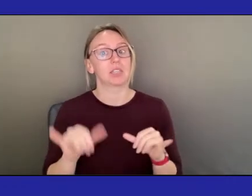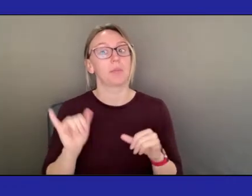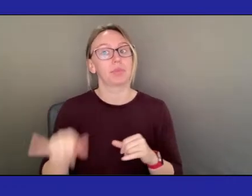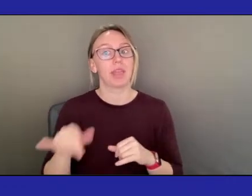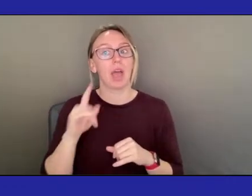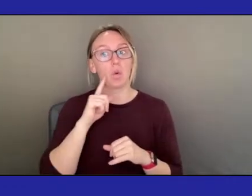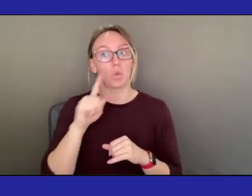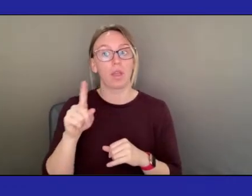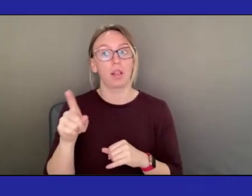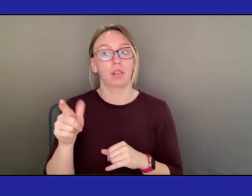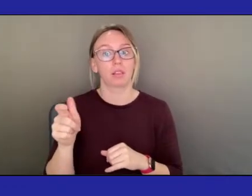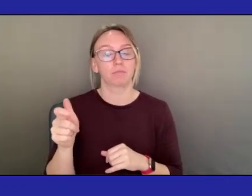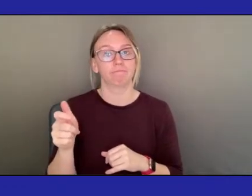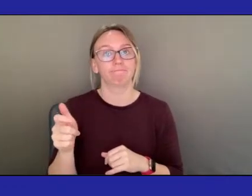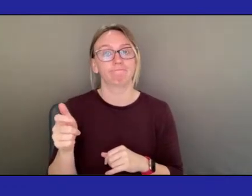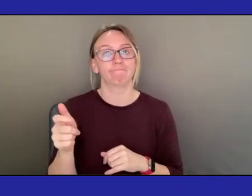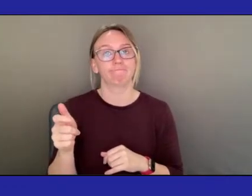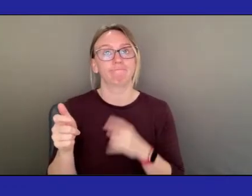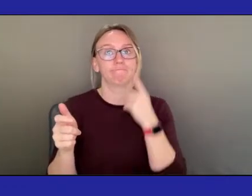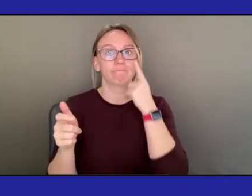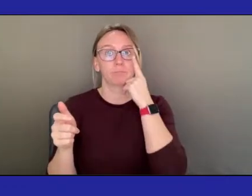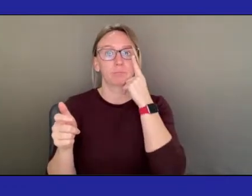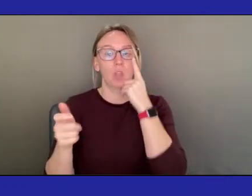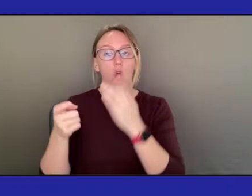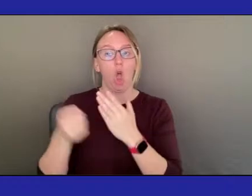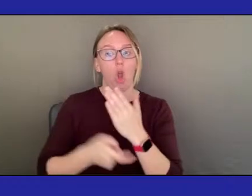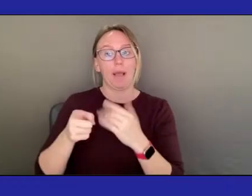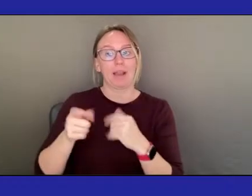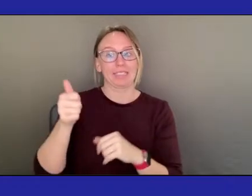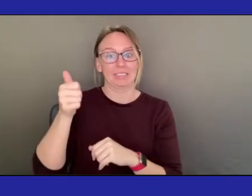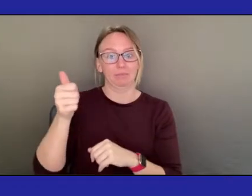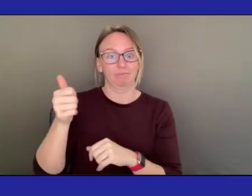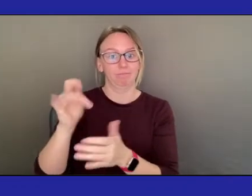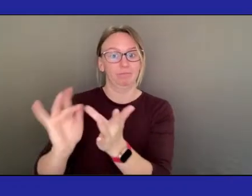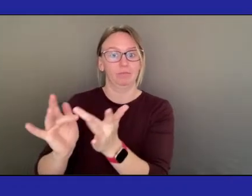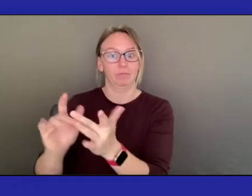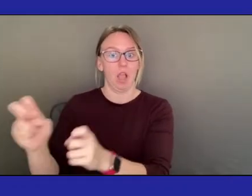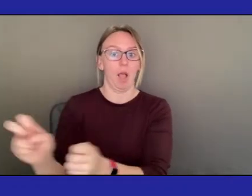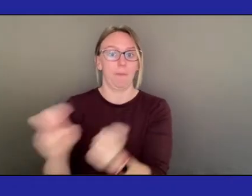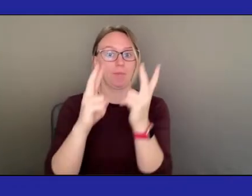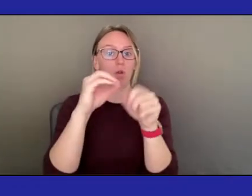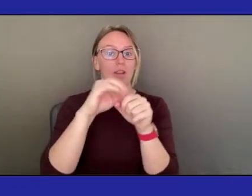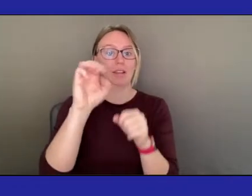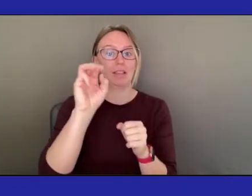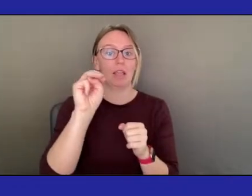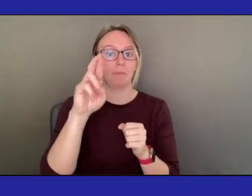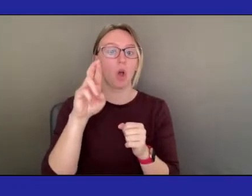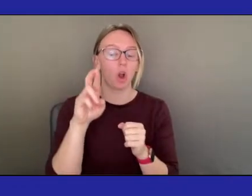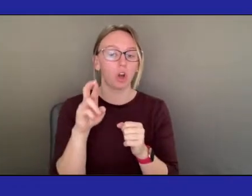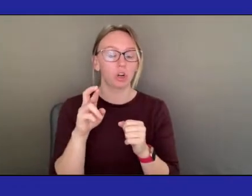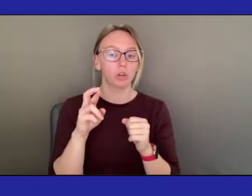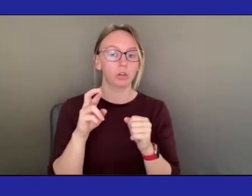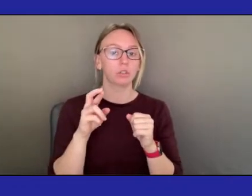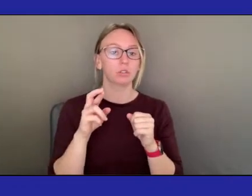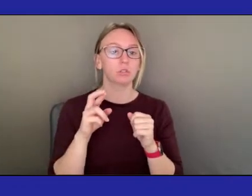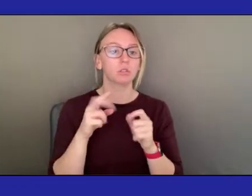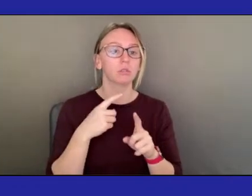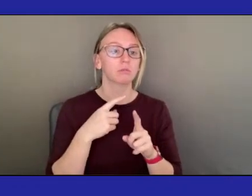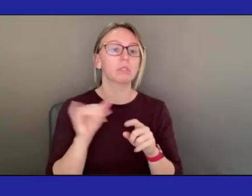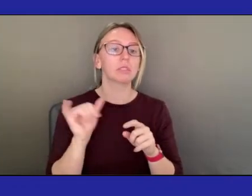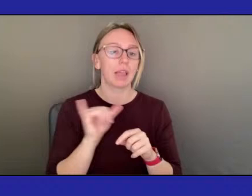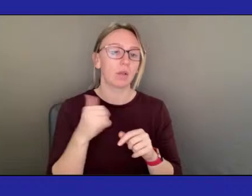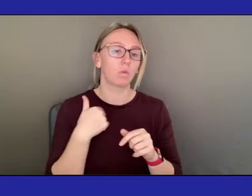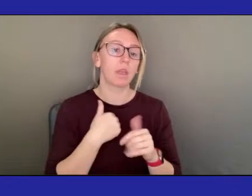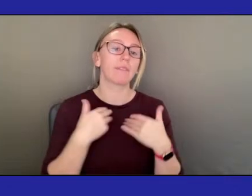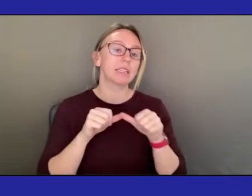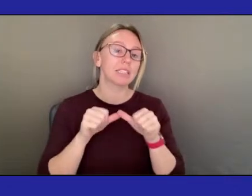upload, upload automatically into an EMR. As well as we have things like continuous glucose